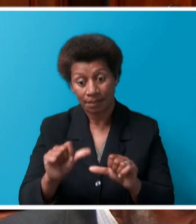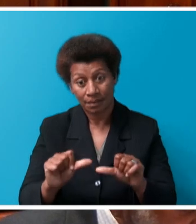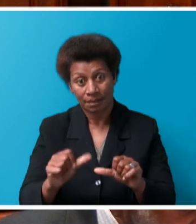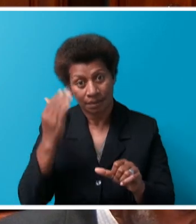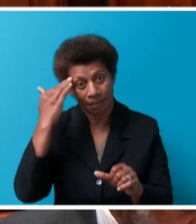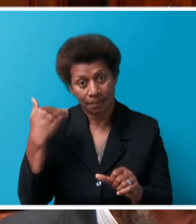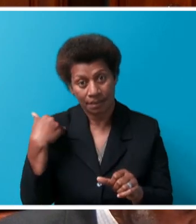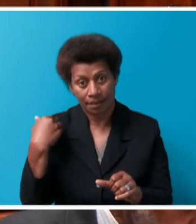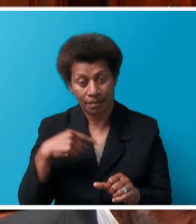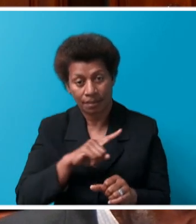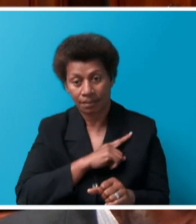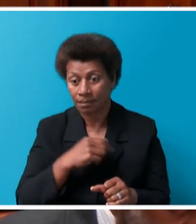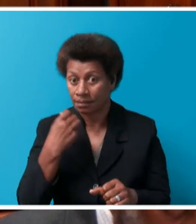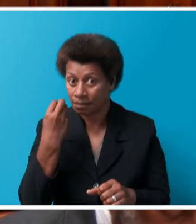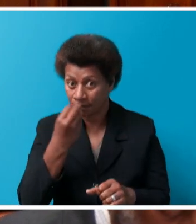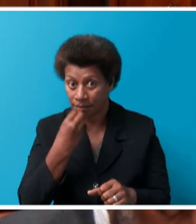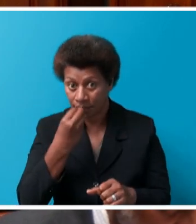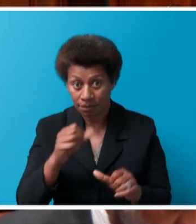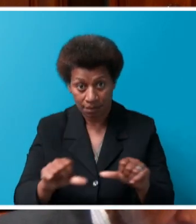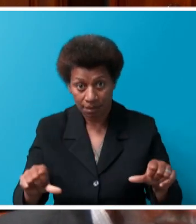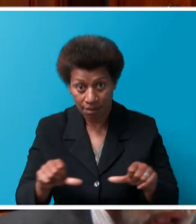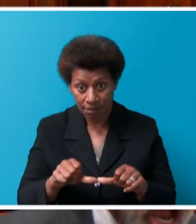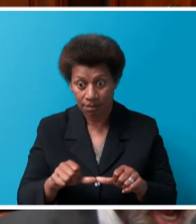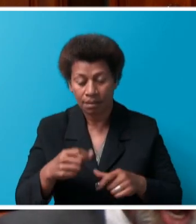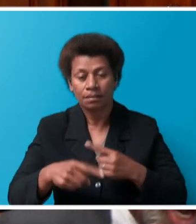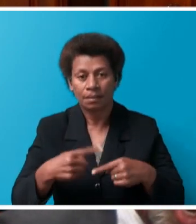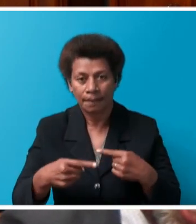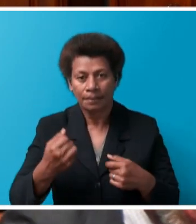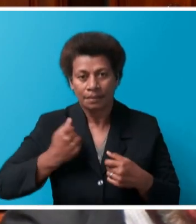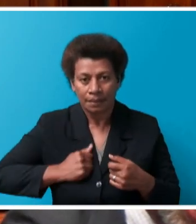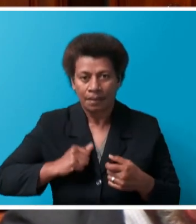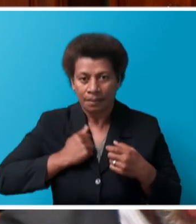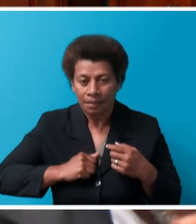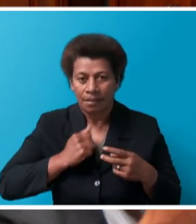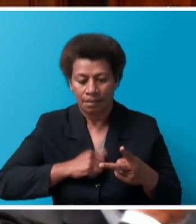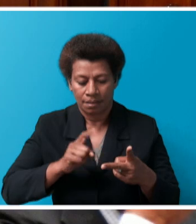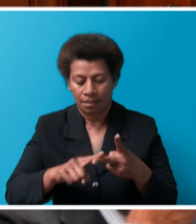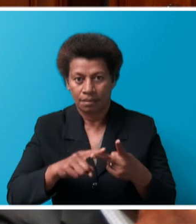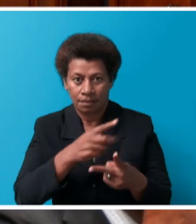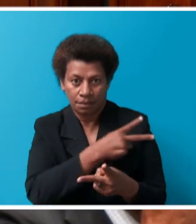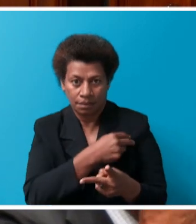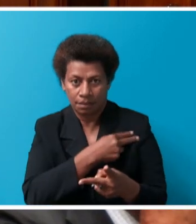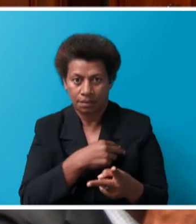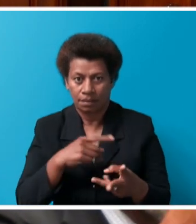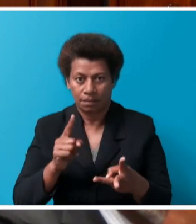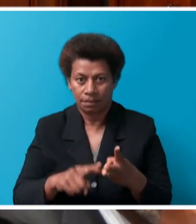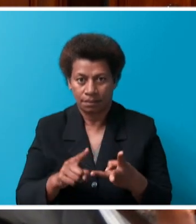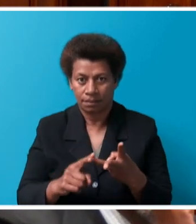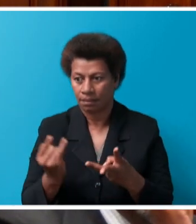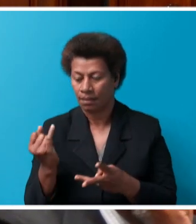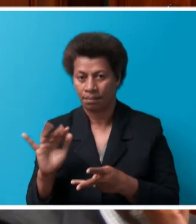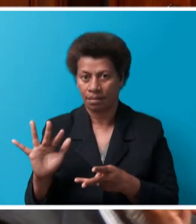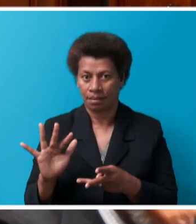about food. It is about survival, it is about security, it is about sovereignty. We